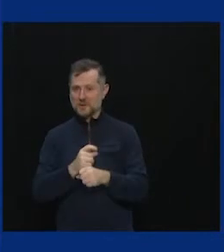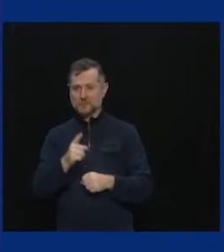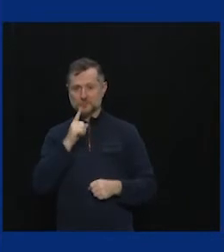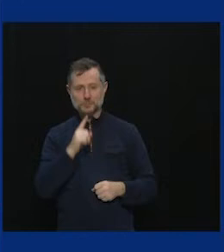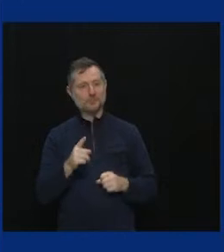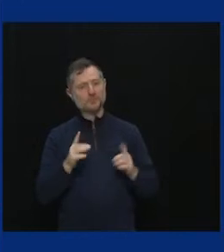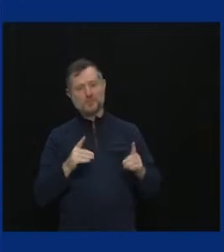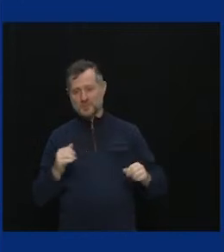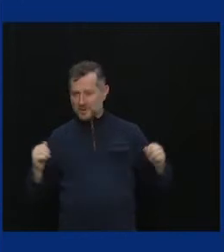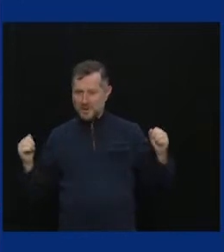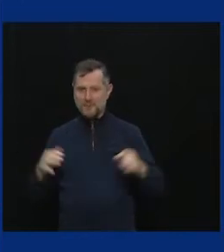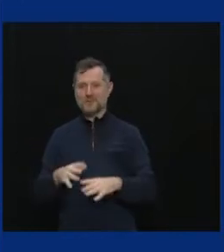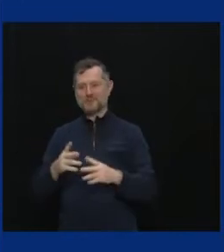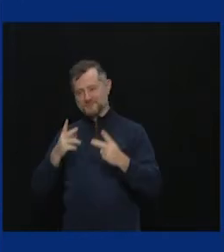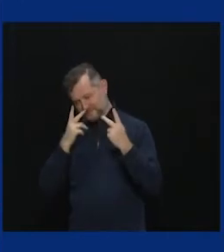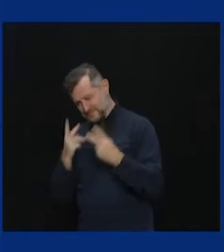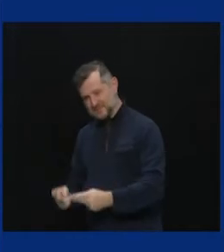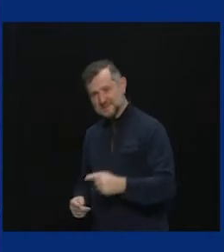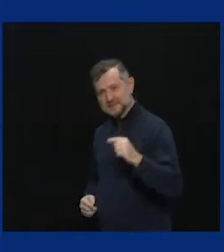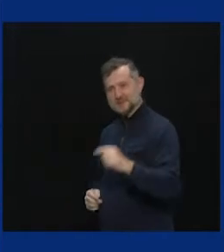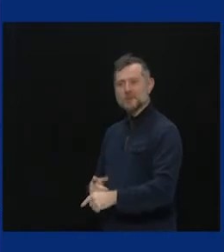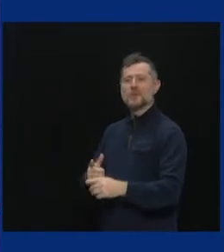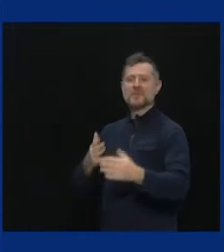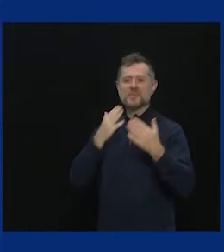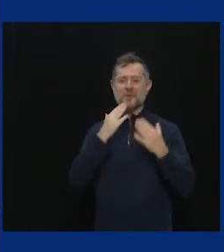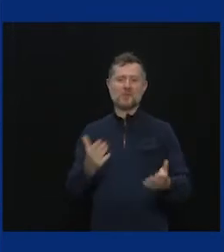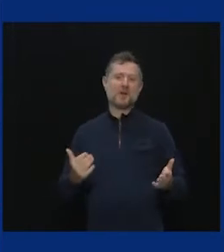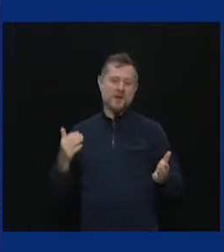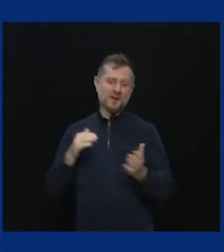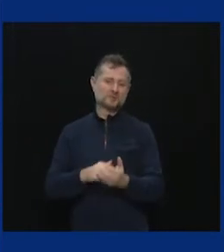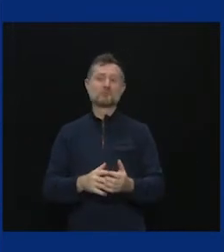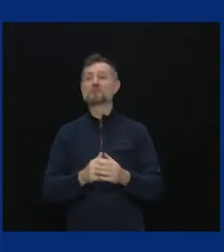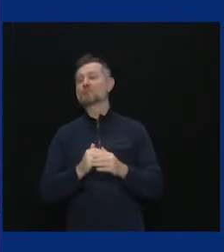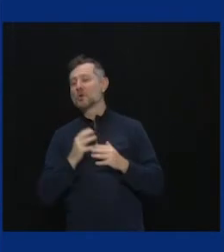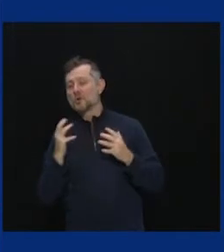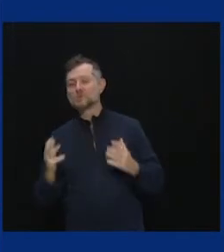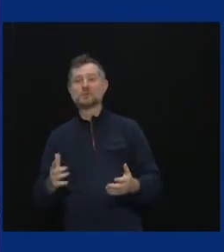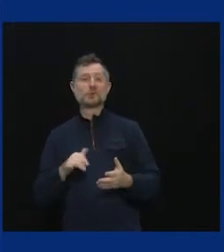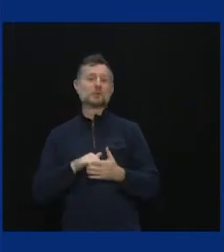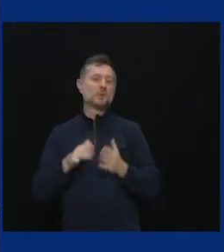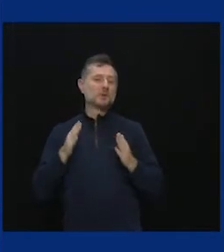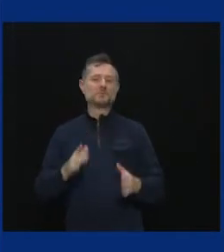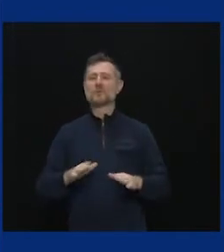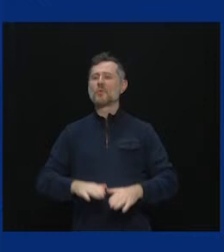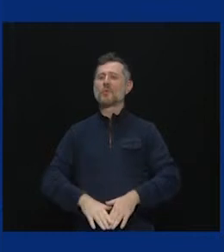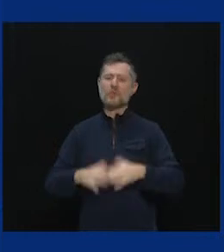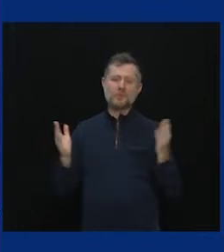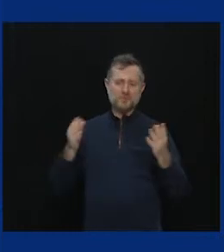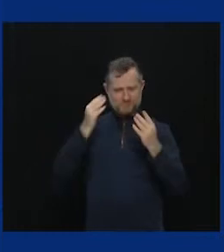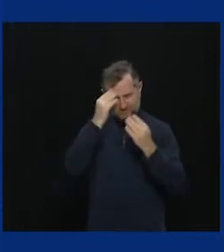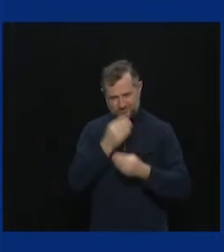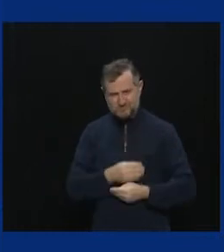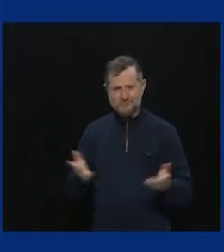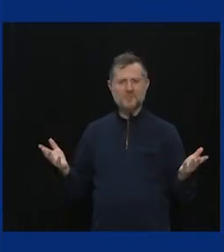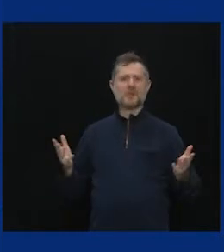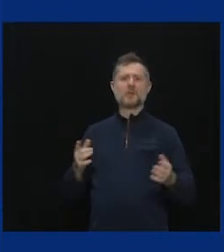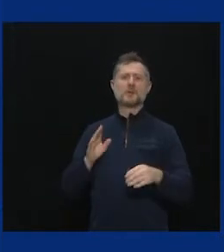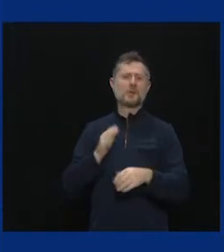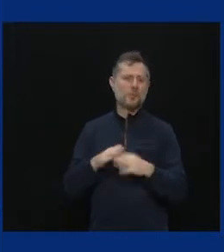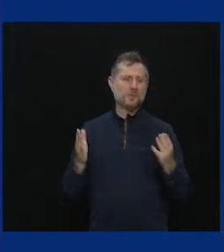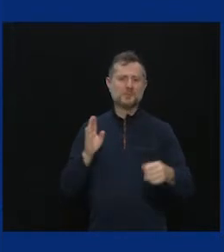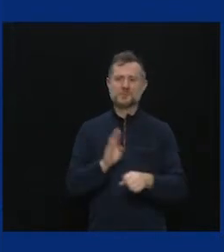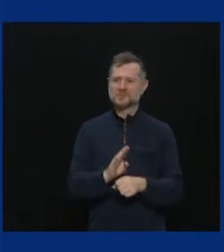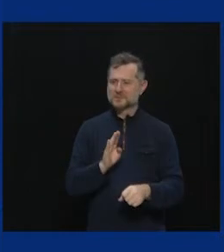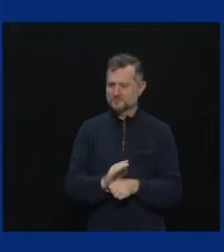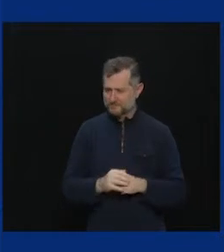and visit. So thank you so much again. And New York is open. New York is open for business. And we want to make sure